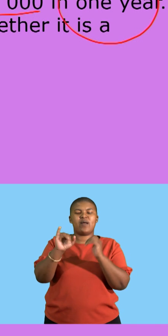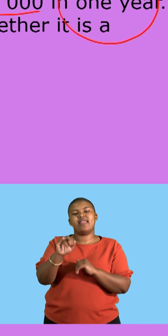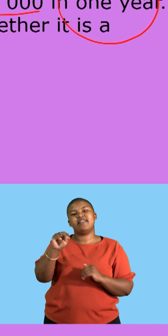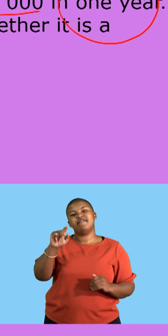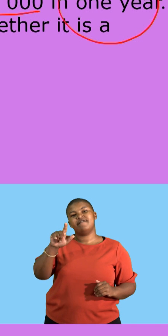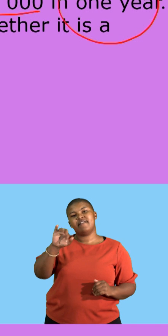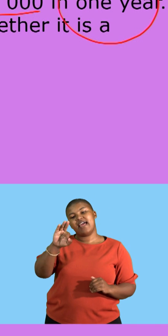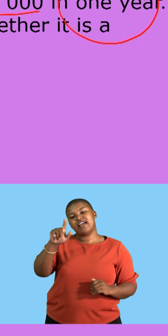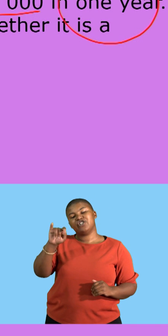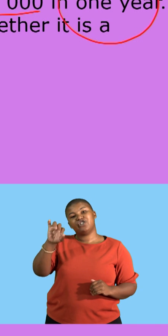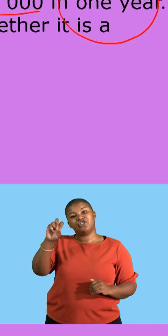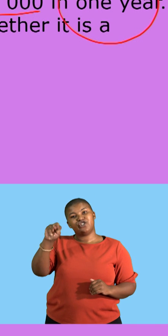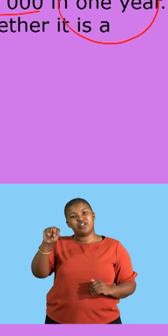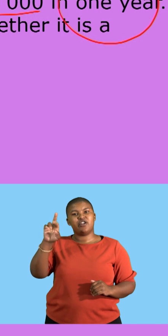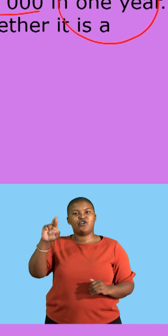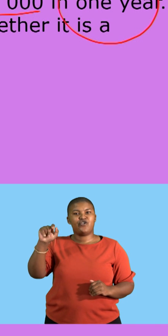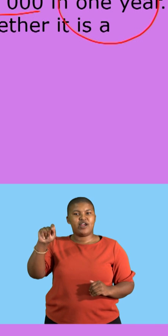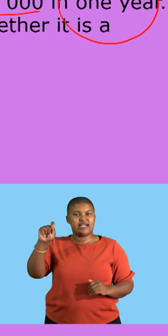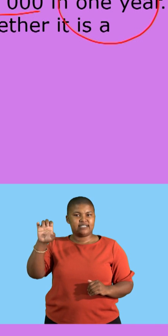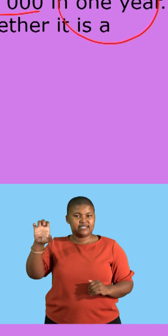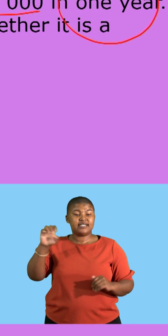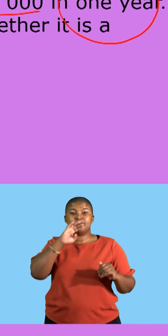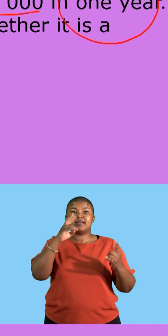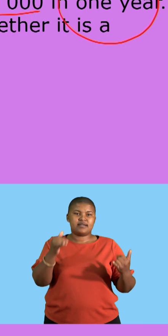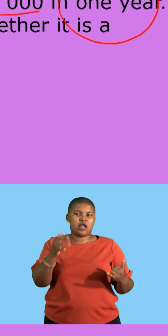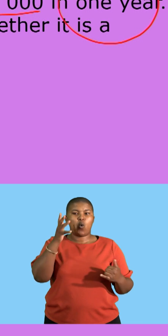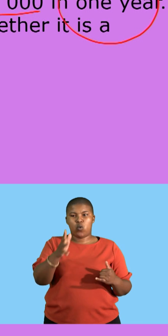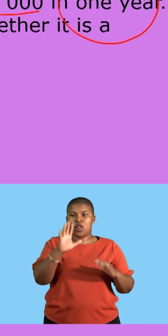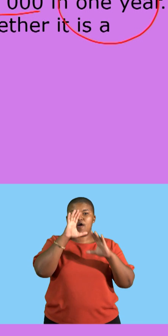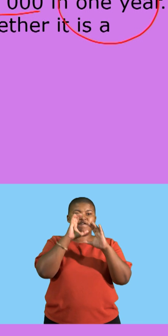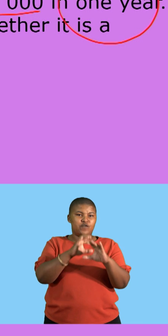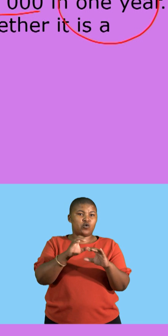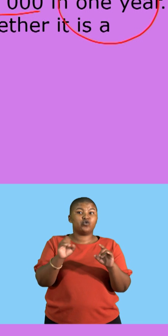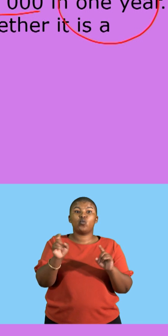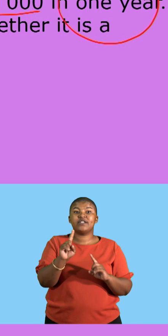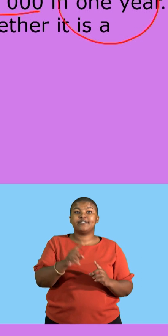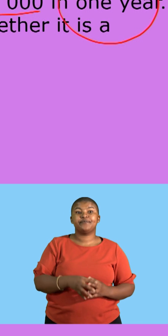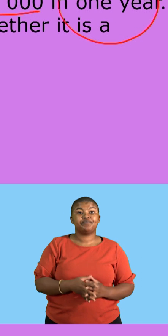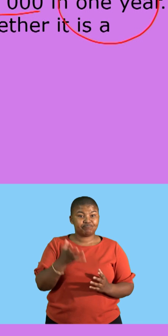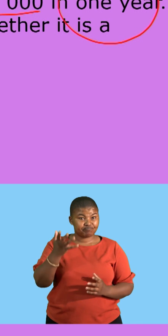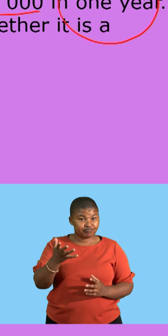because we're working with percentage increase, we will work with the formula new